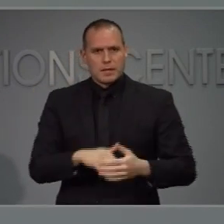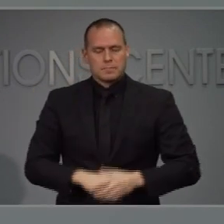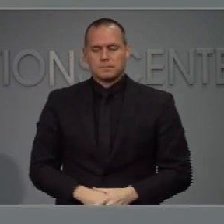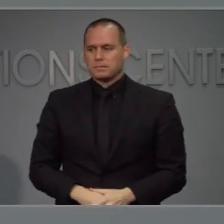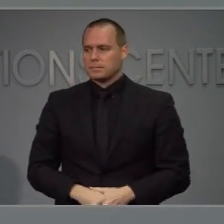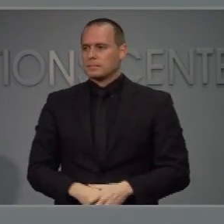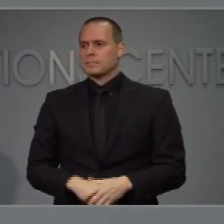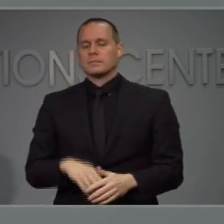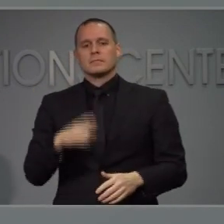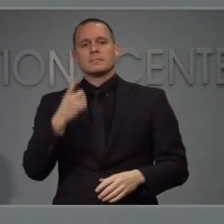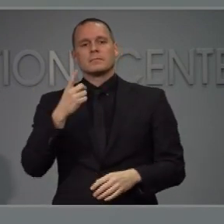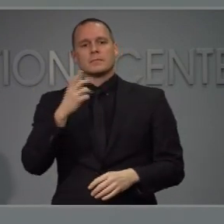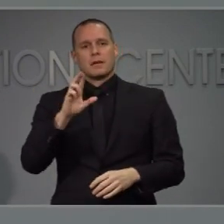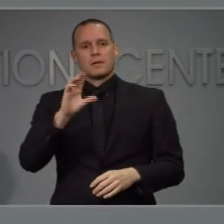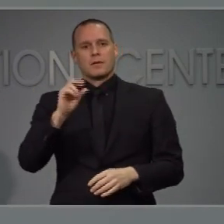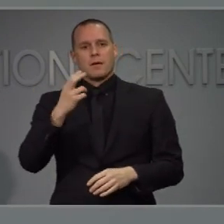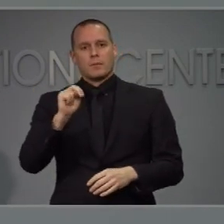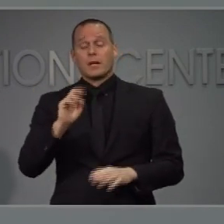Thank you, Governor.